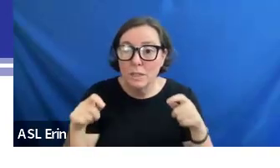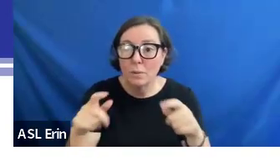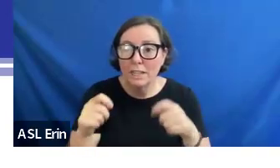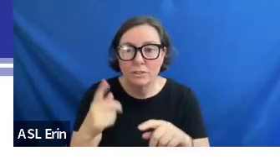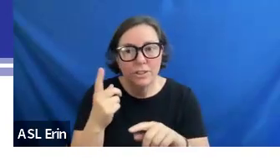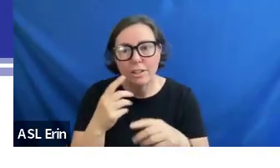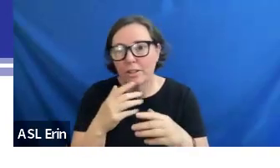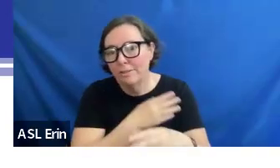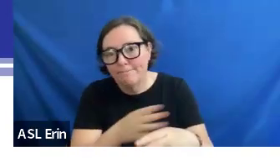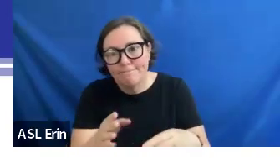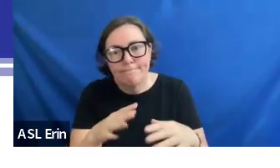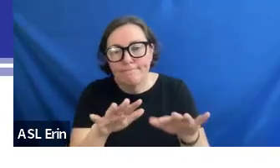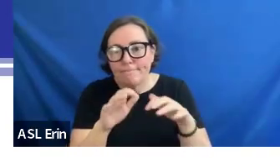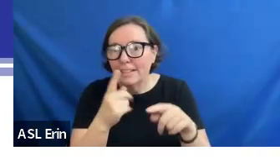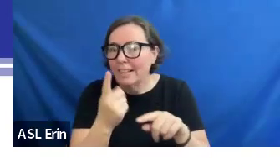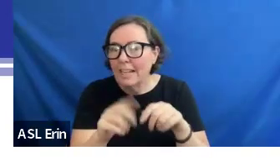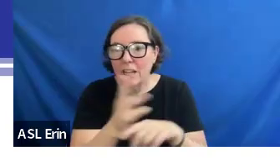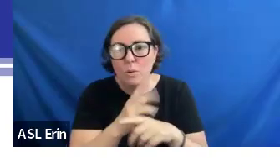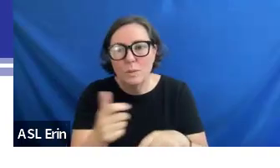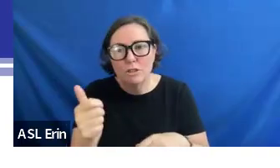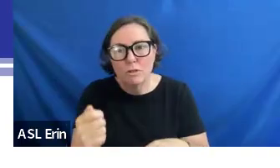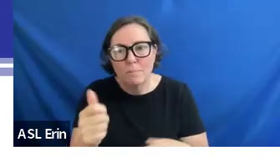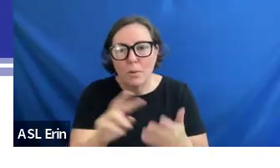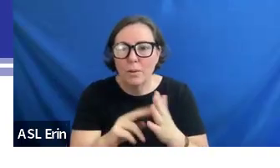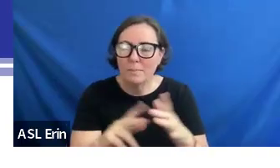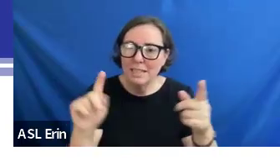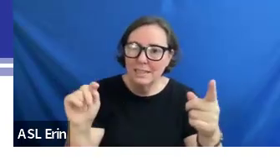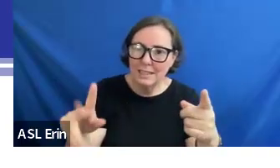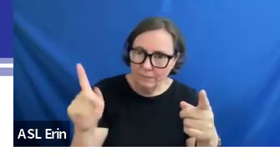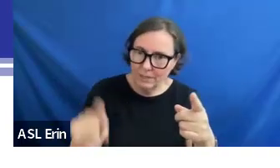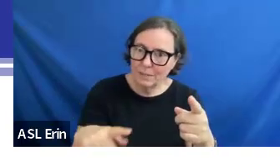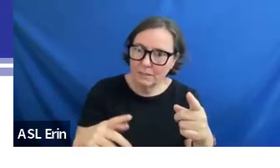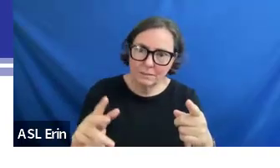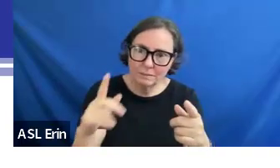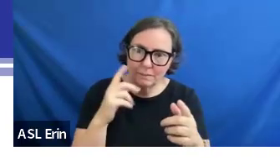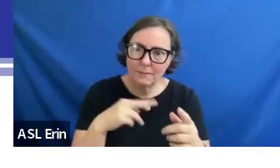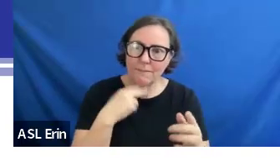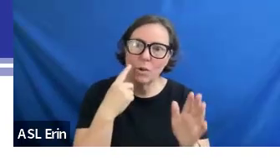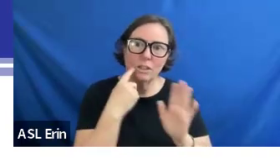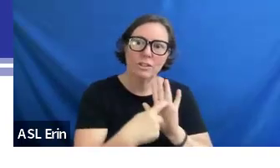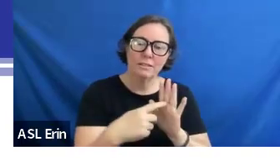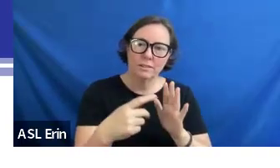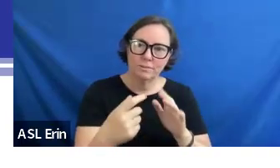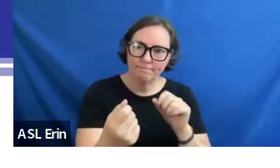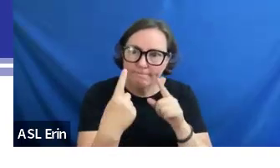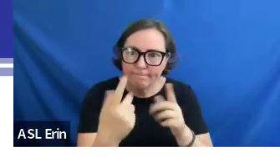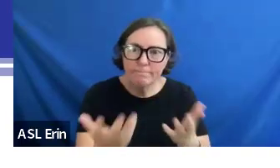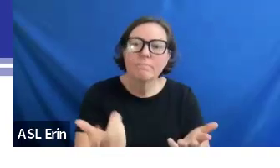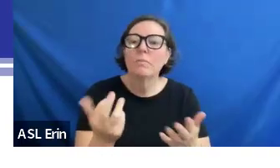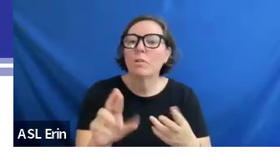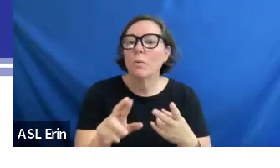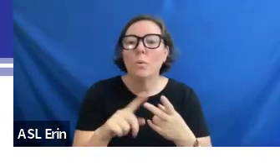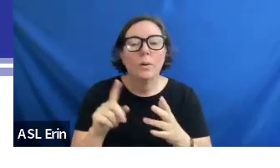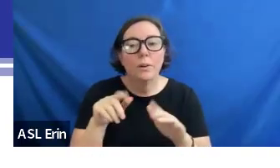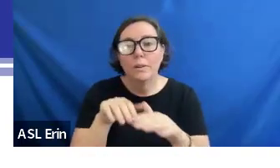remote, um, your TV still needs to be accessible to you, right? Um, Buying